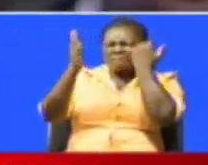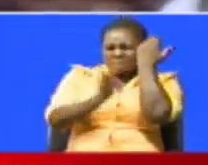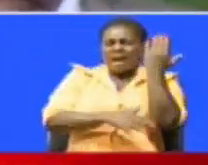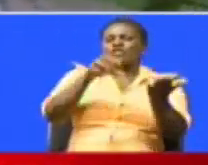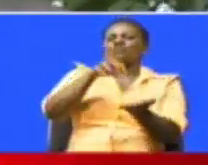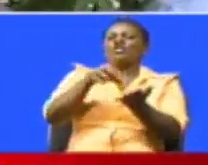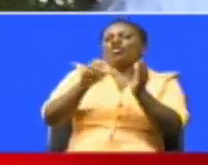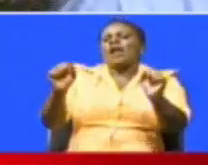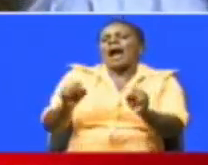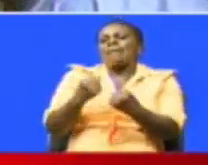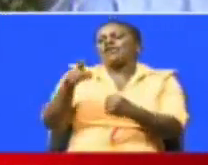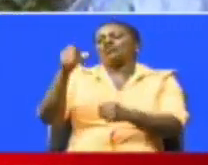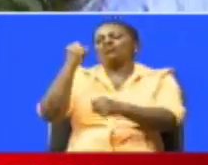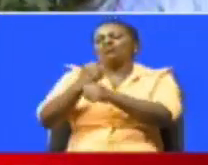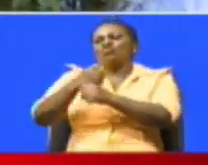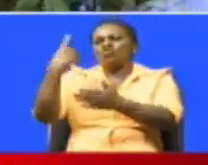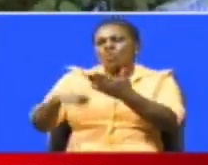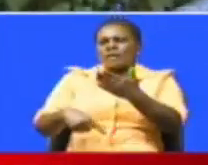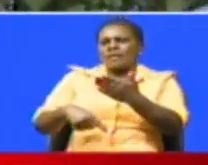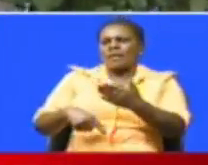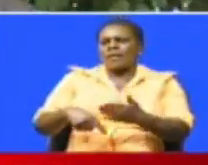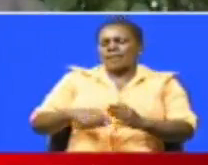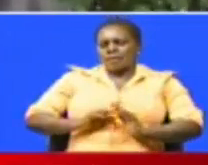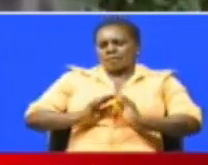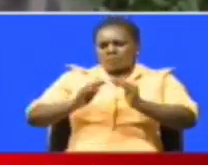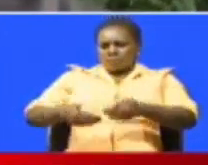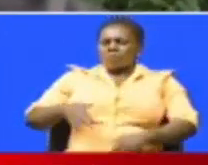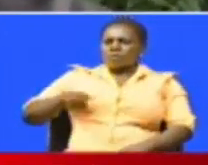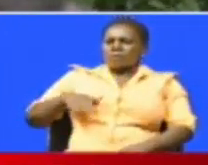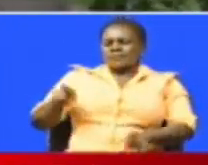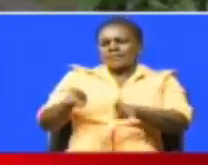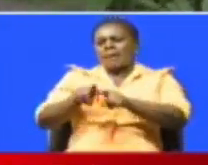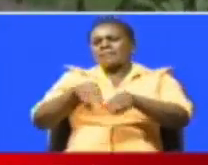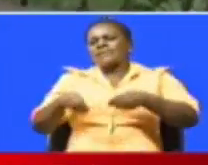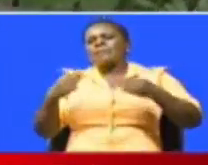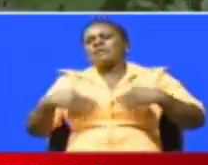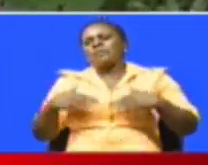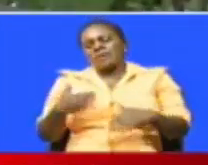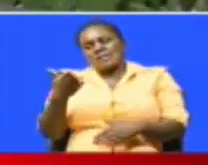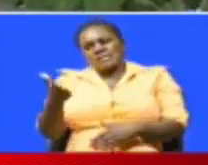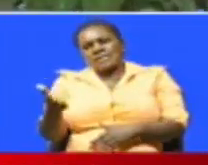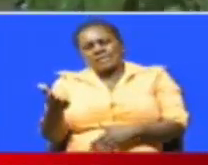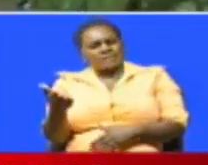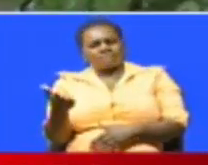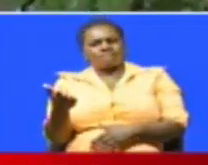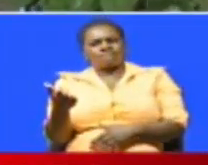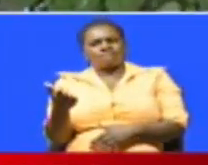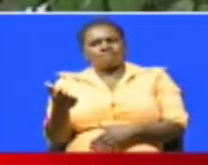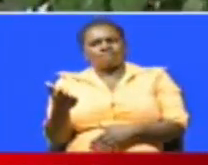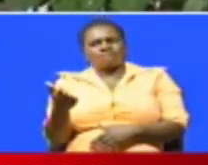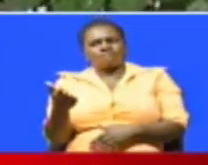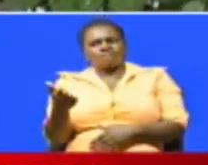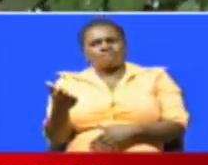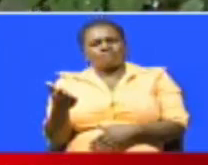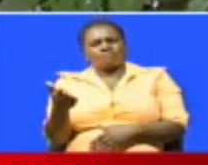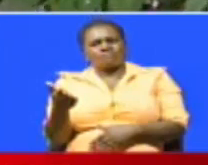elderly, for the expectant mothers, and maybe the children and persons with disability? Because this one seemed to, you know,